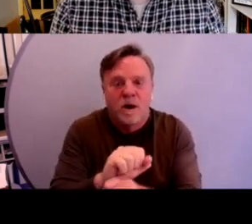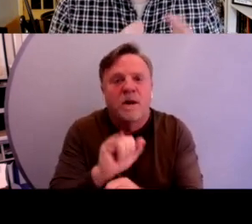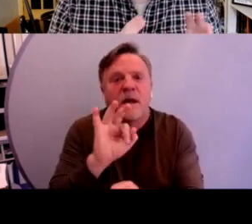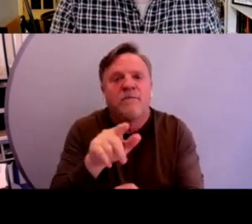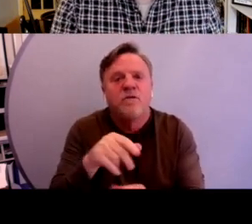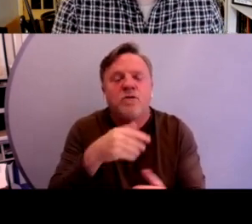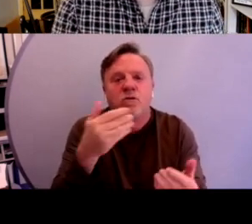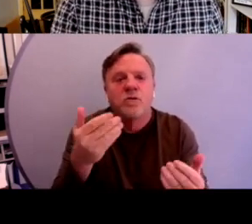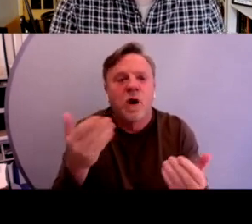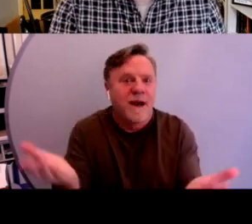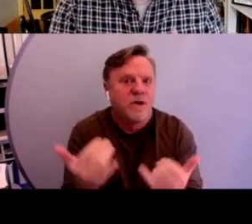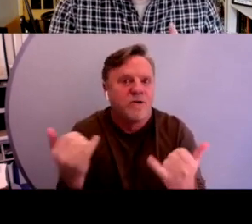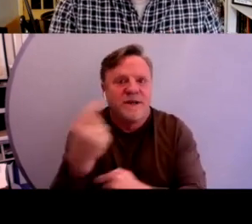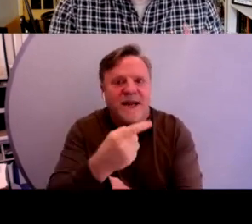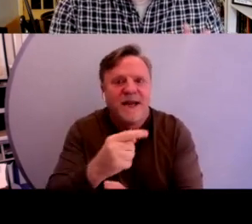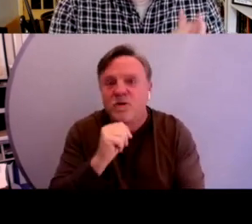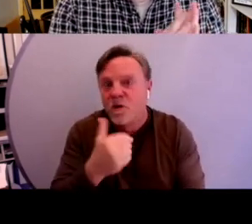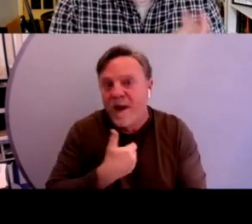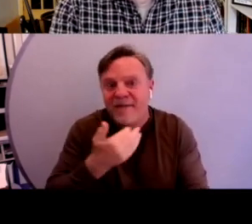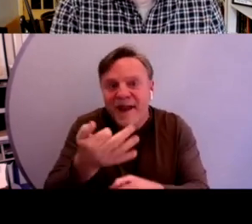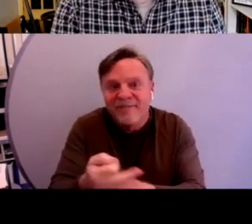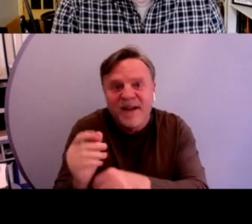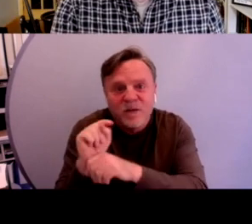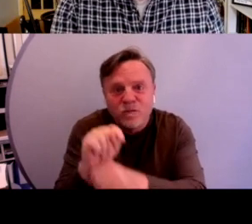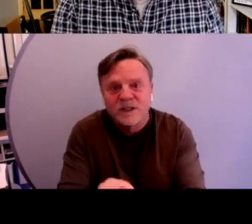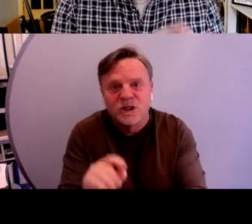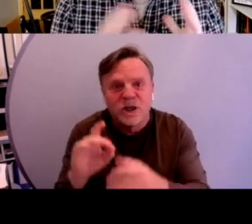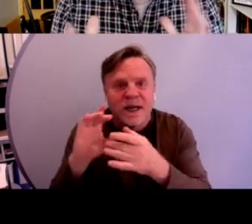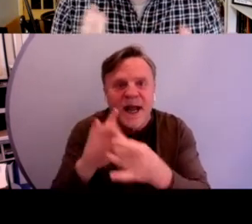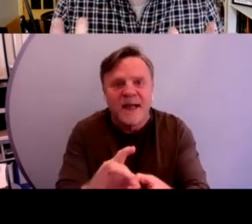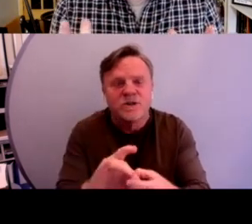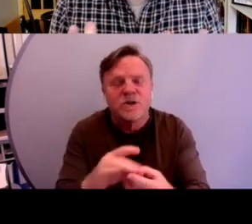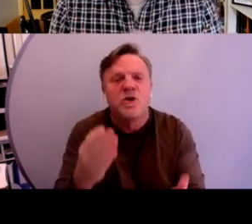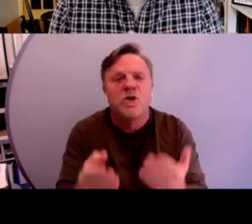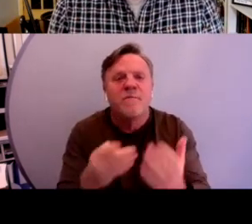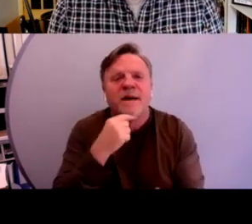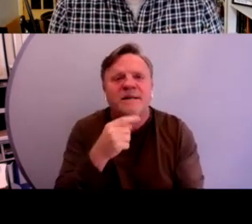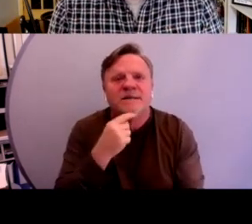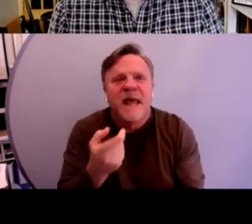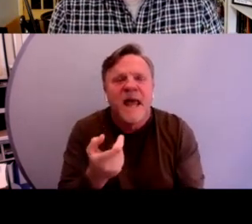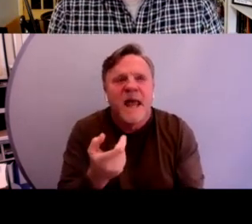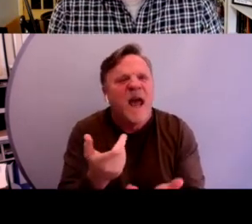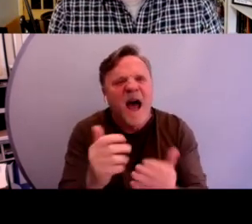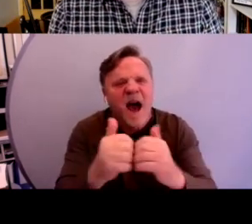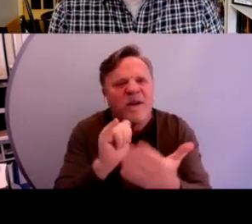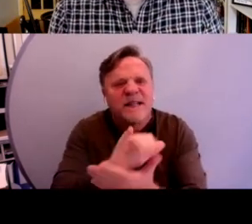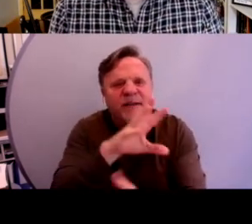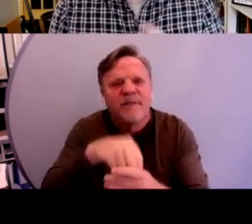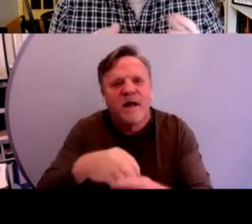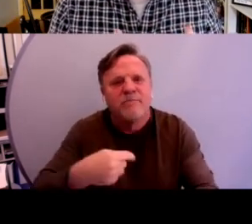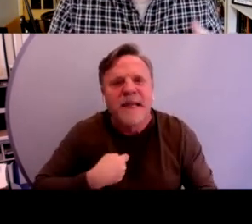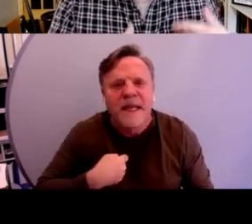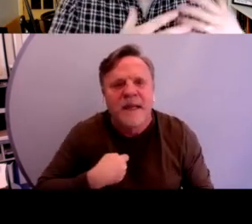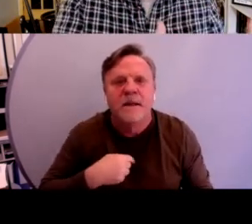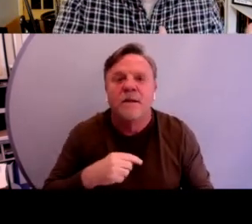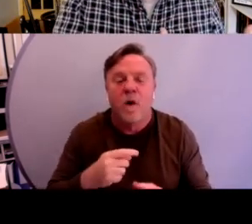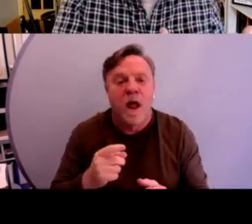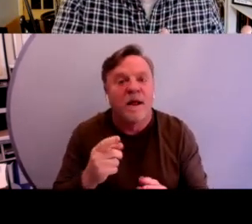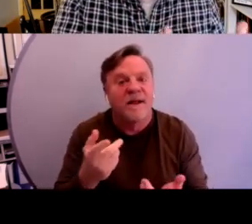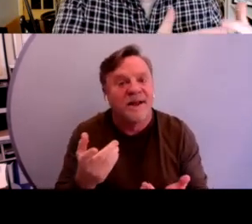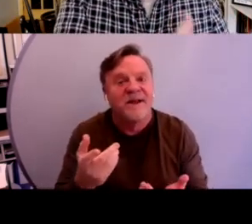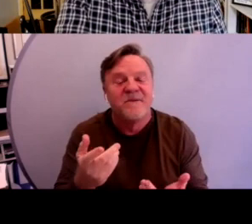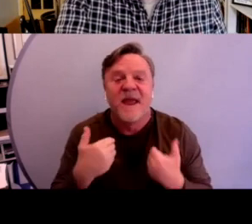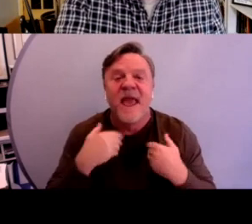today and maybe you don't have that faith tradition connection, you might say, well, how does that involve me? But I think there's gifts to